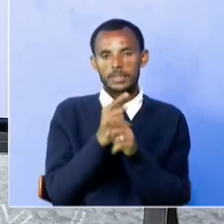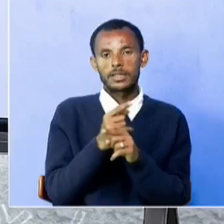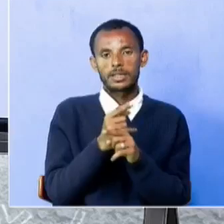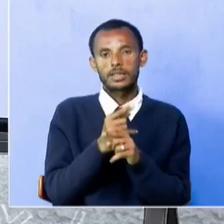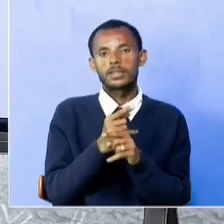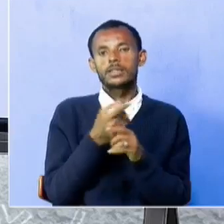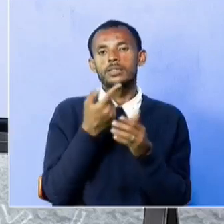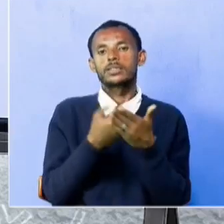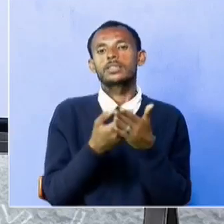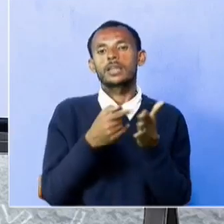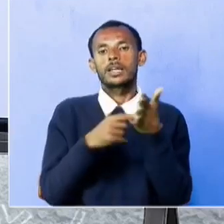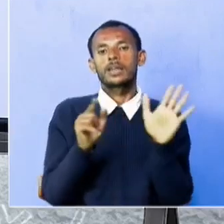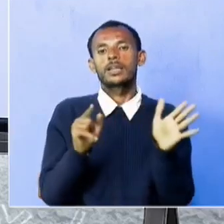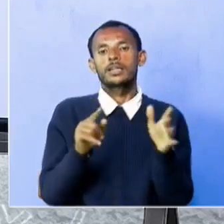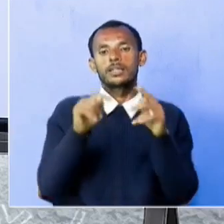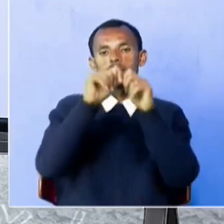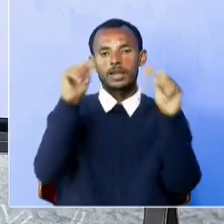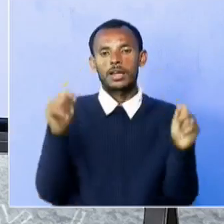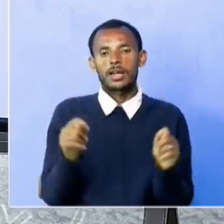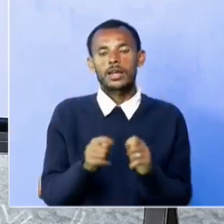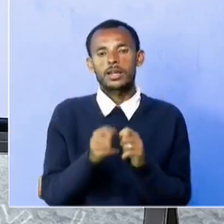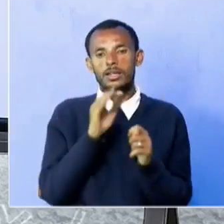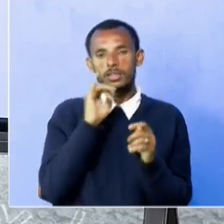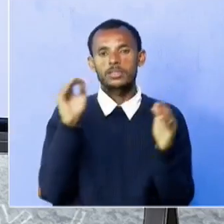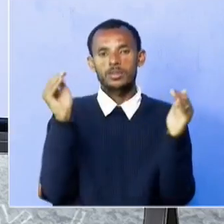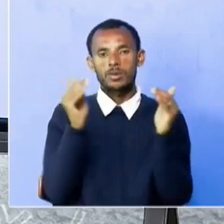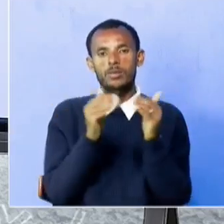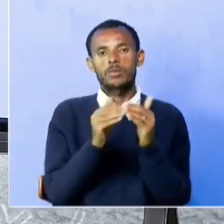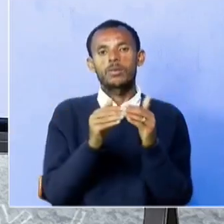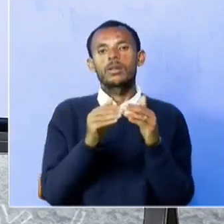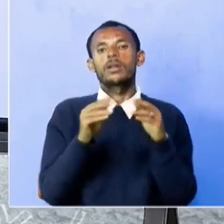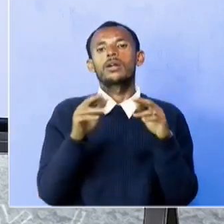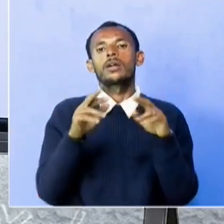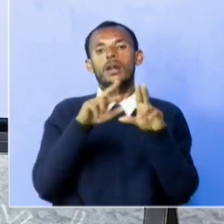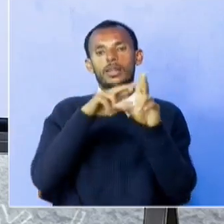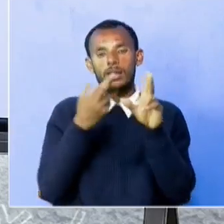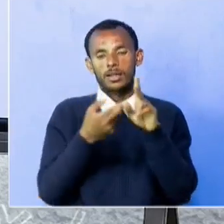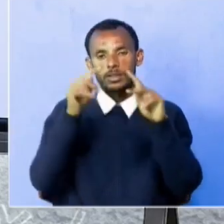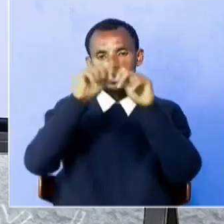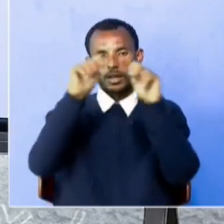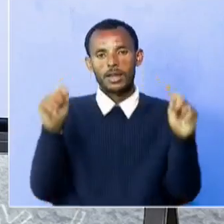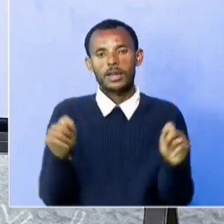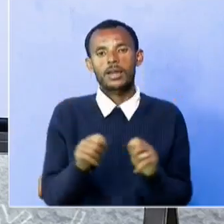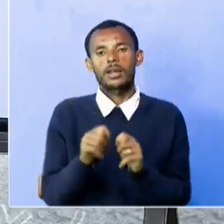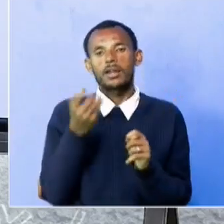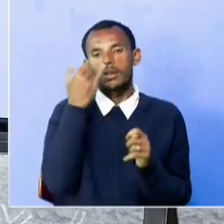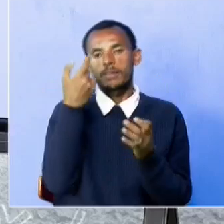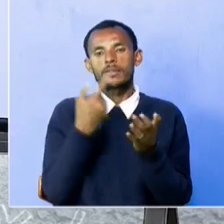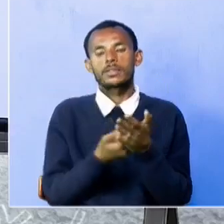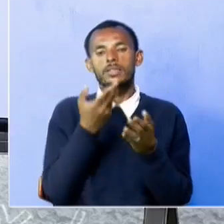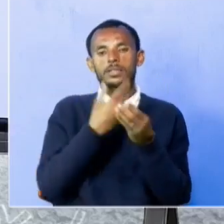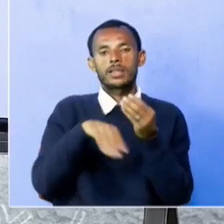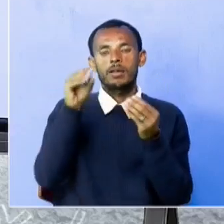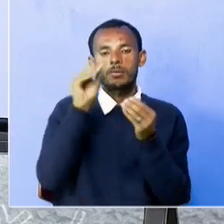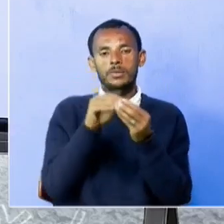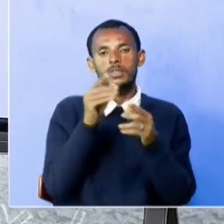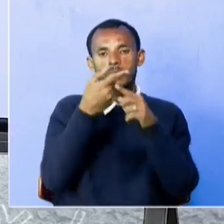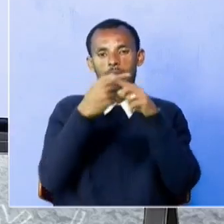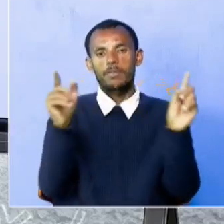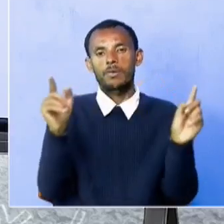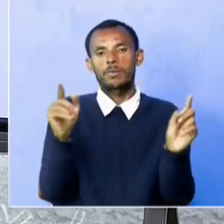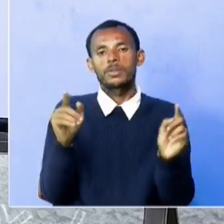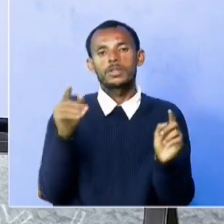one, clearly the triangle is a right angle triangle. If this sum is different from the square of this